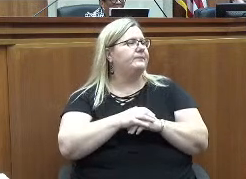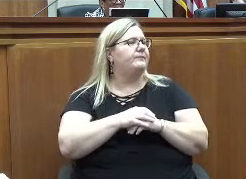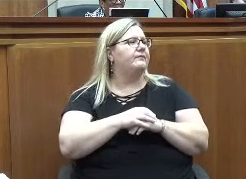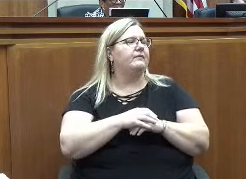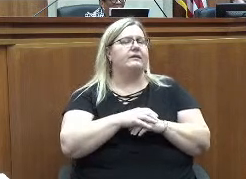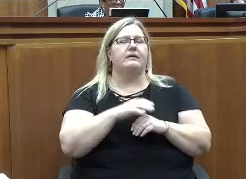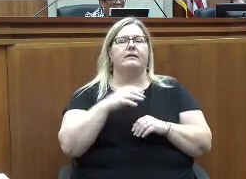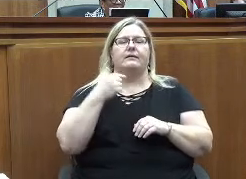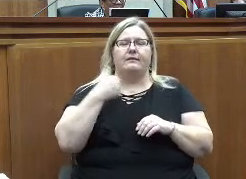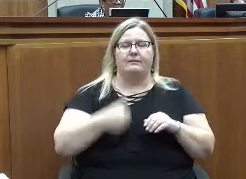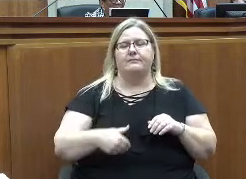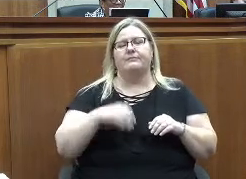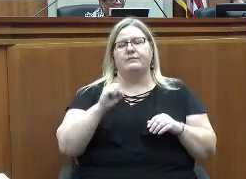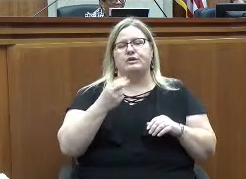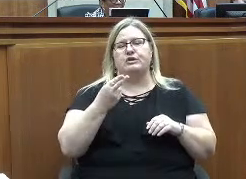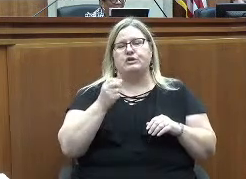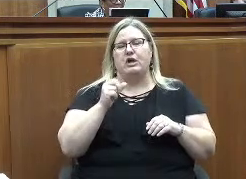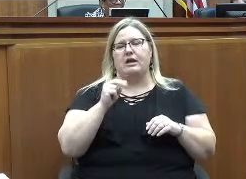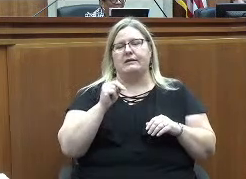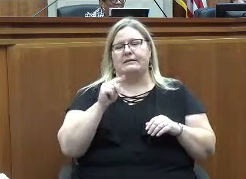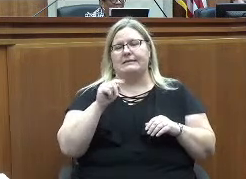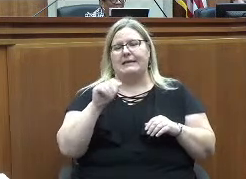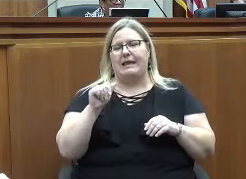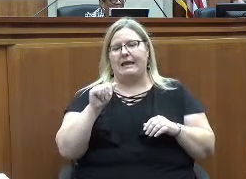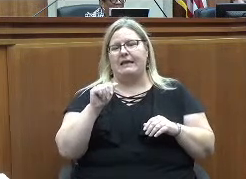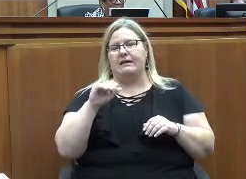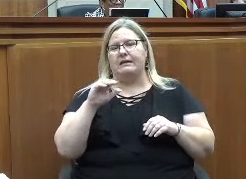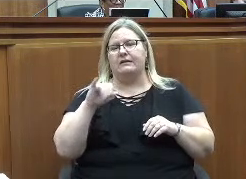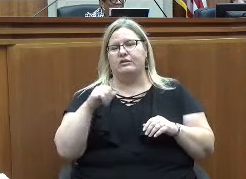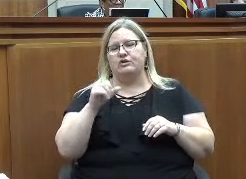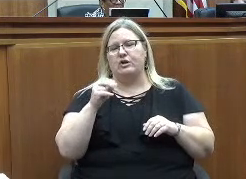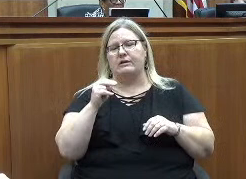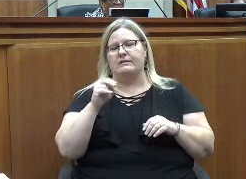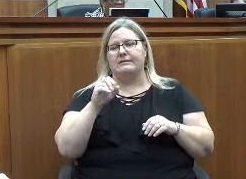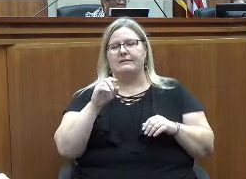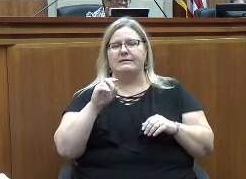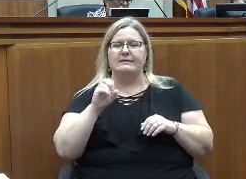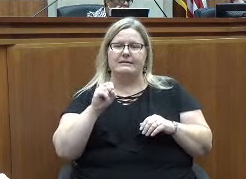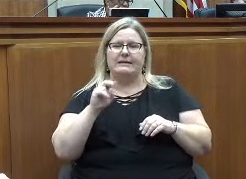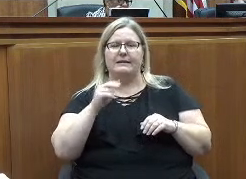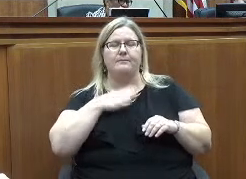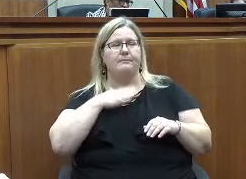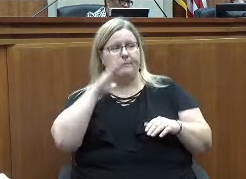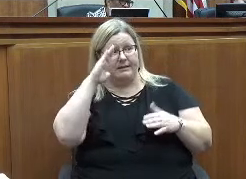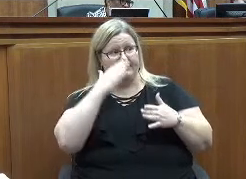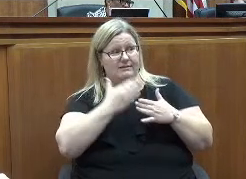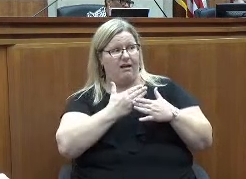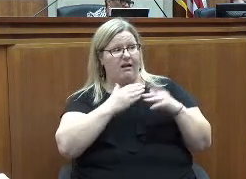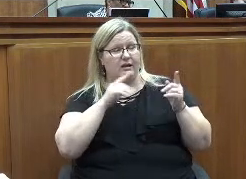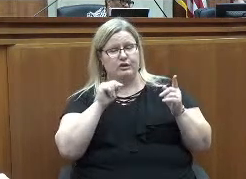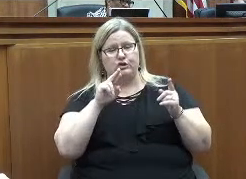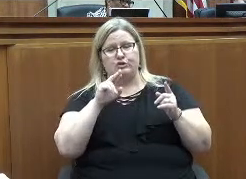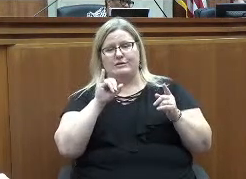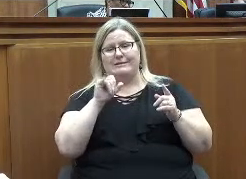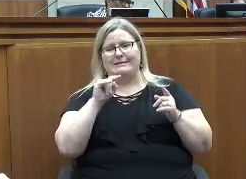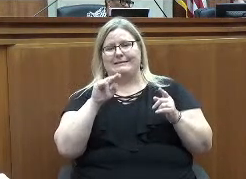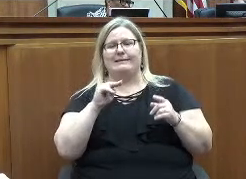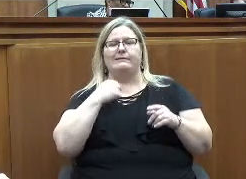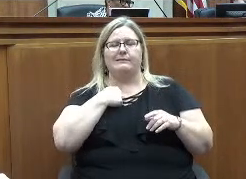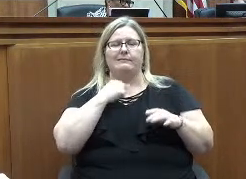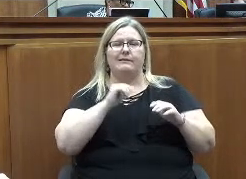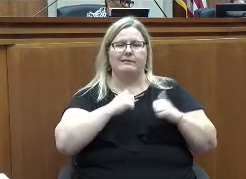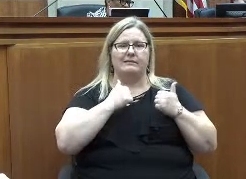I'm Shantae Johnson. This is my son Tristan. I'm located in Monroe,